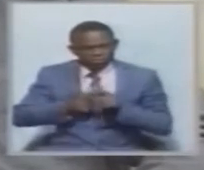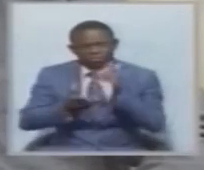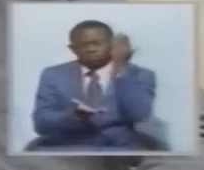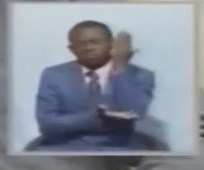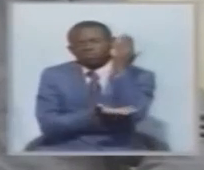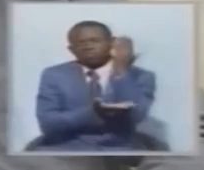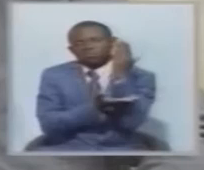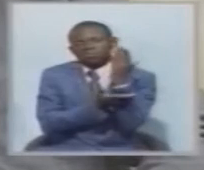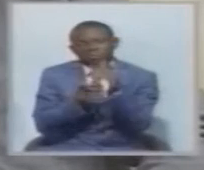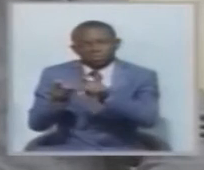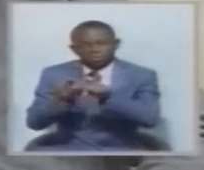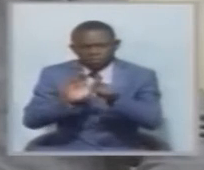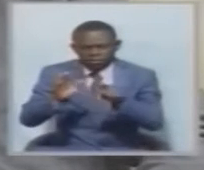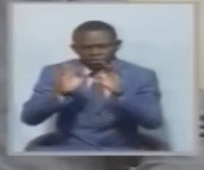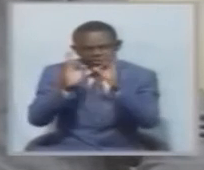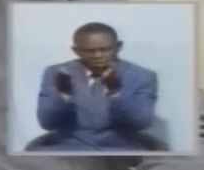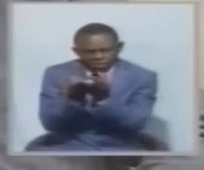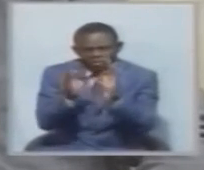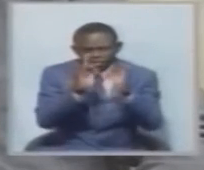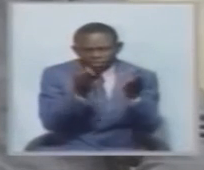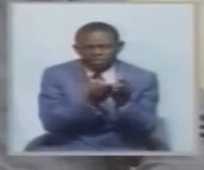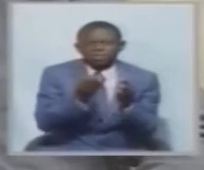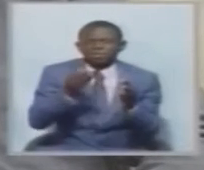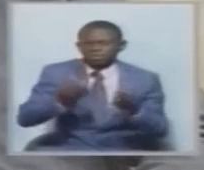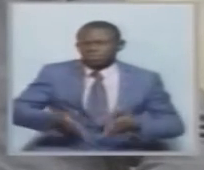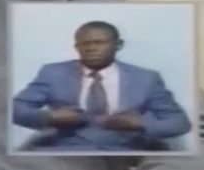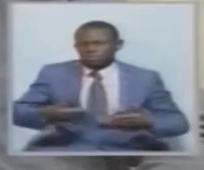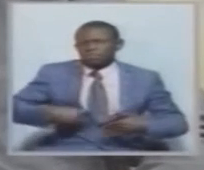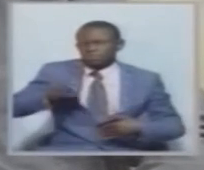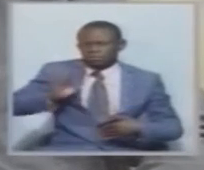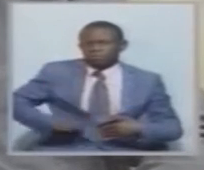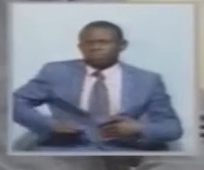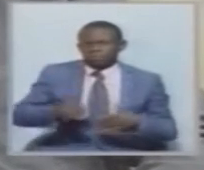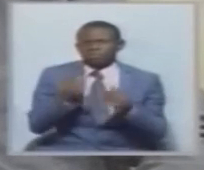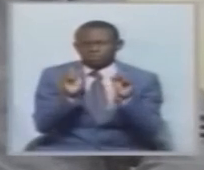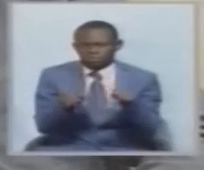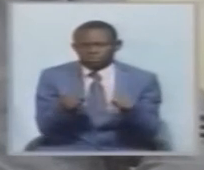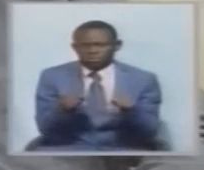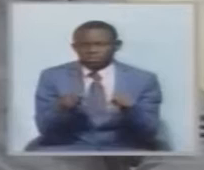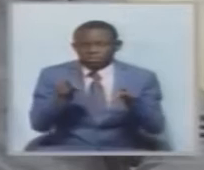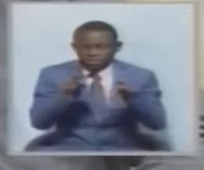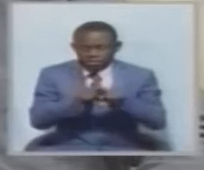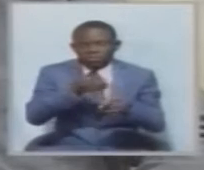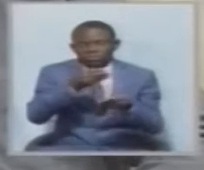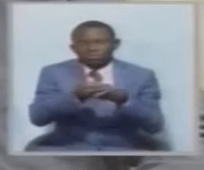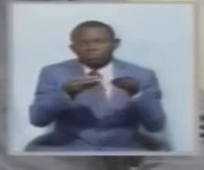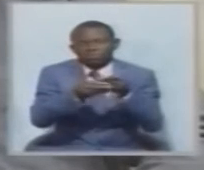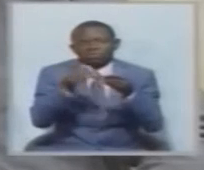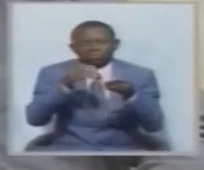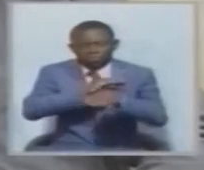also contribute to the country at large. So that particular loan we're talking about will